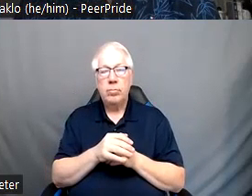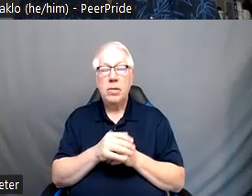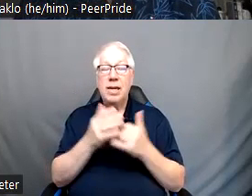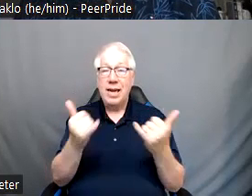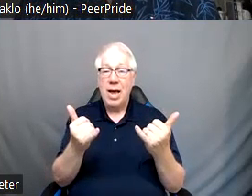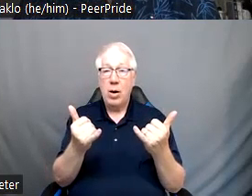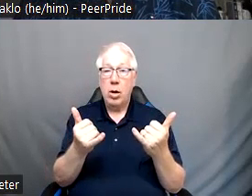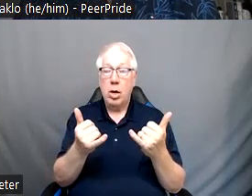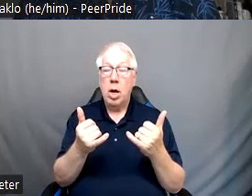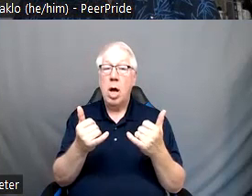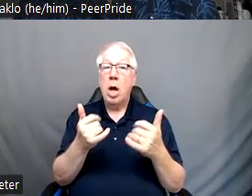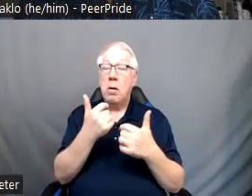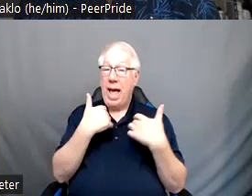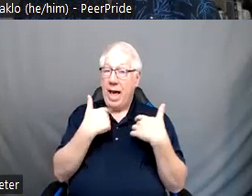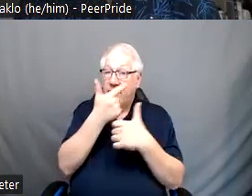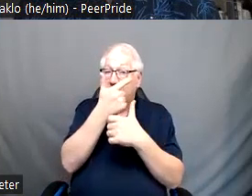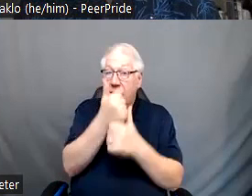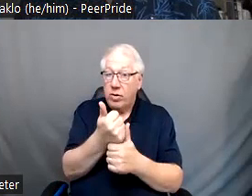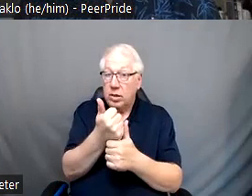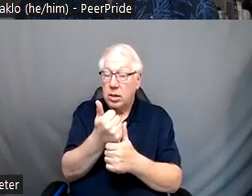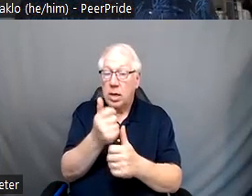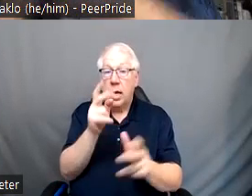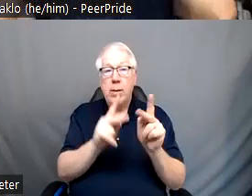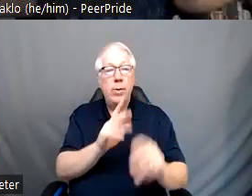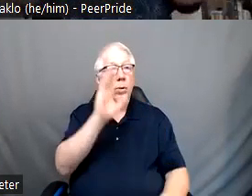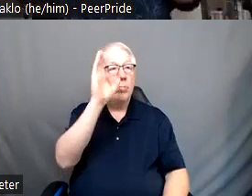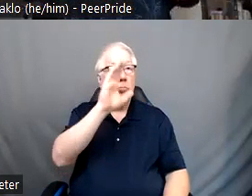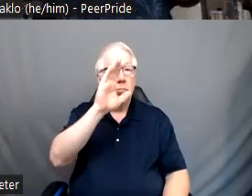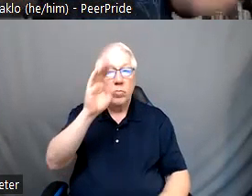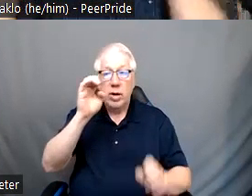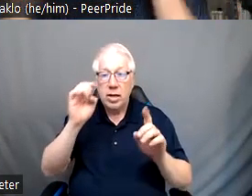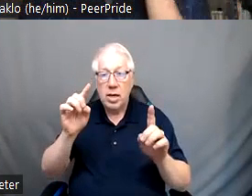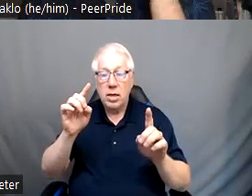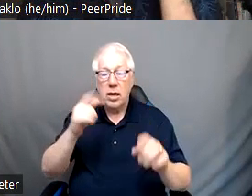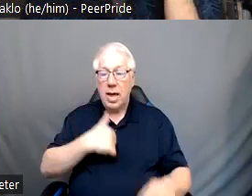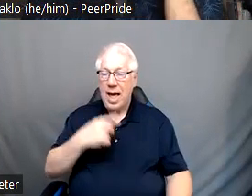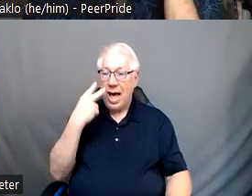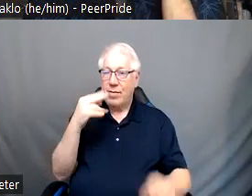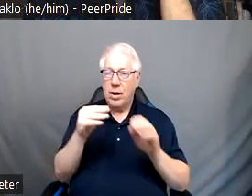the interest and people seeking out education, and I have seen more